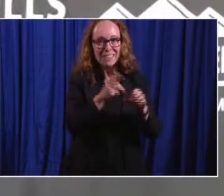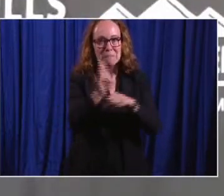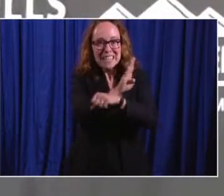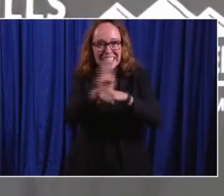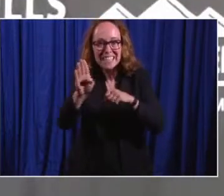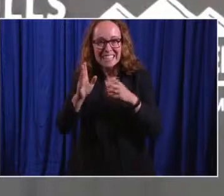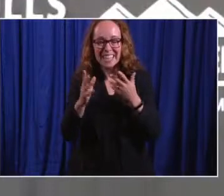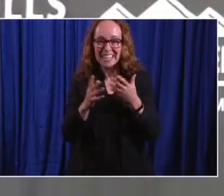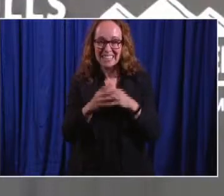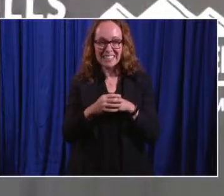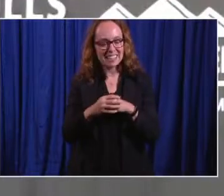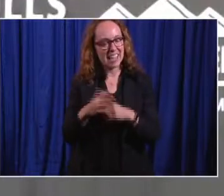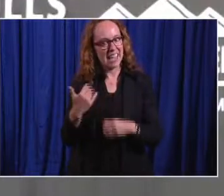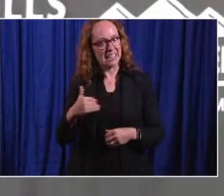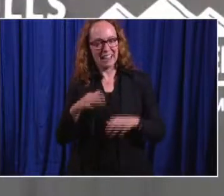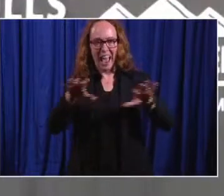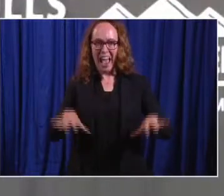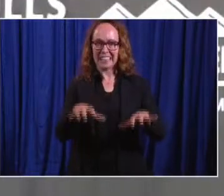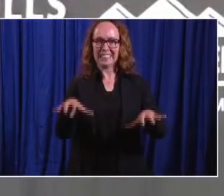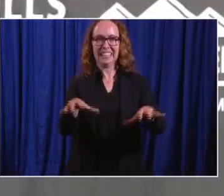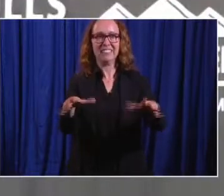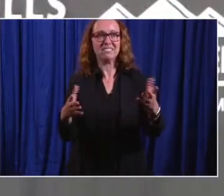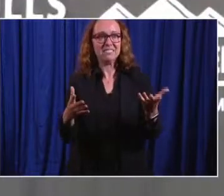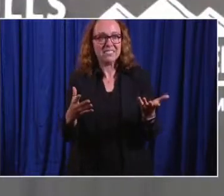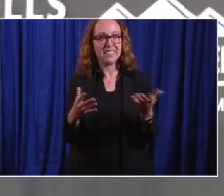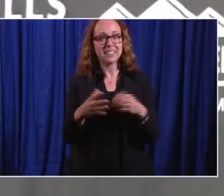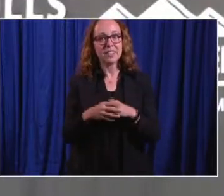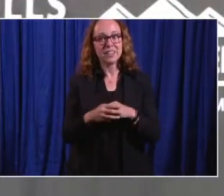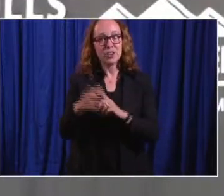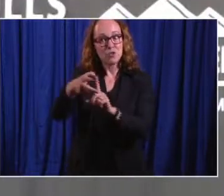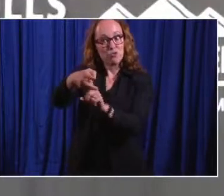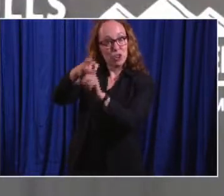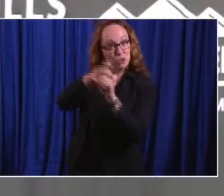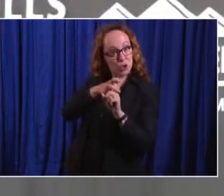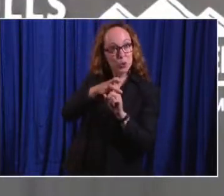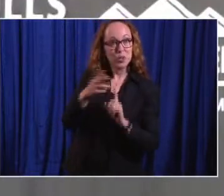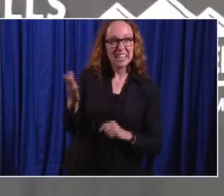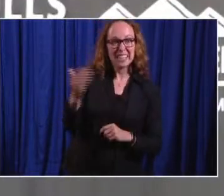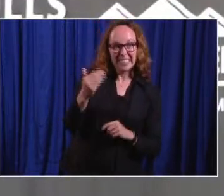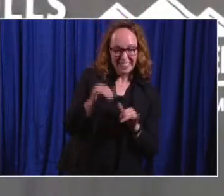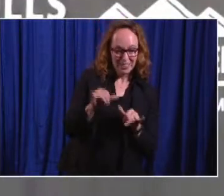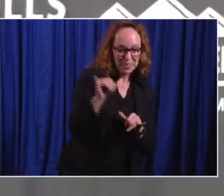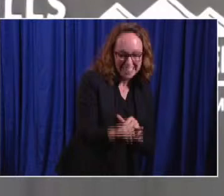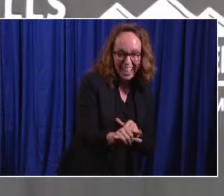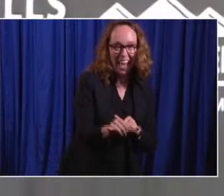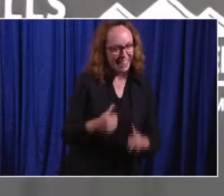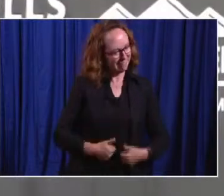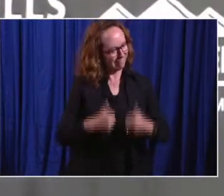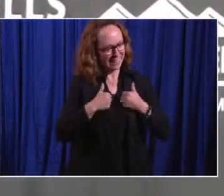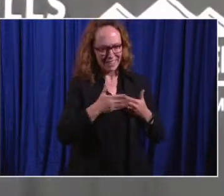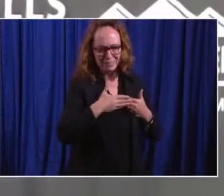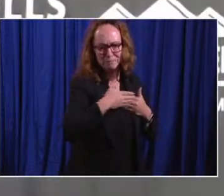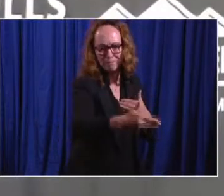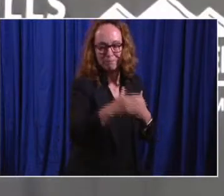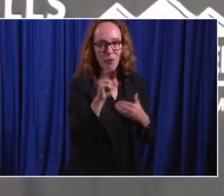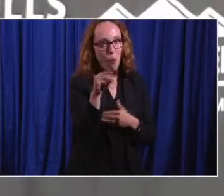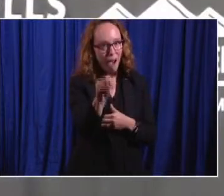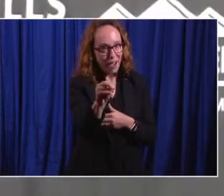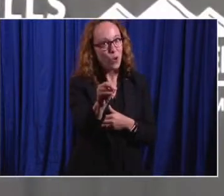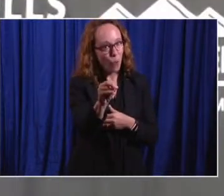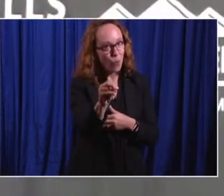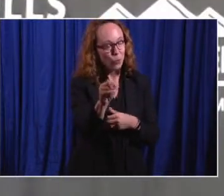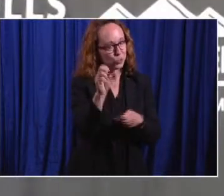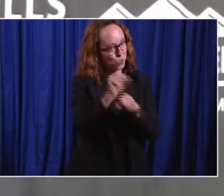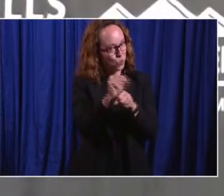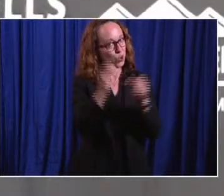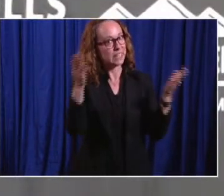college and actively recruiting them to stay in Ohio for Ohio employers. I should